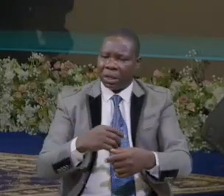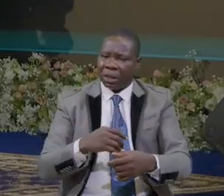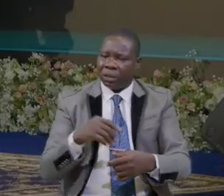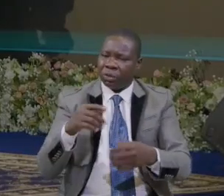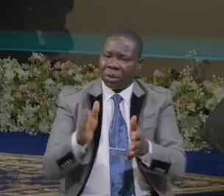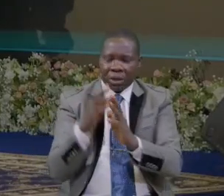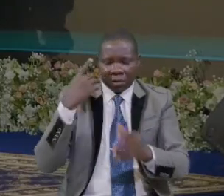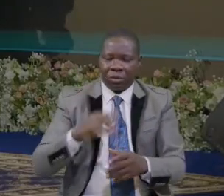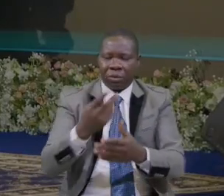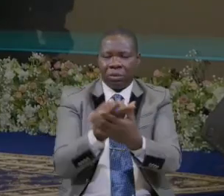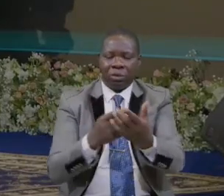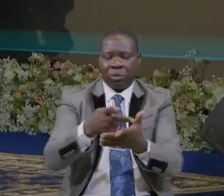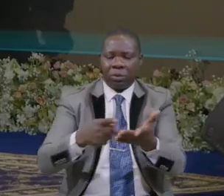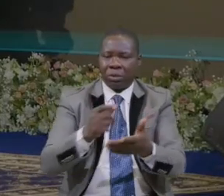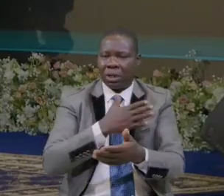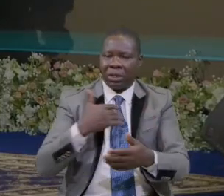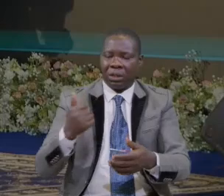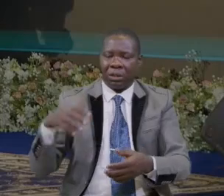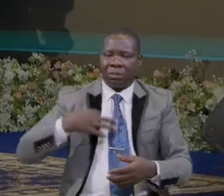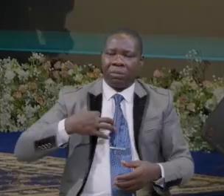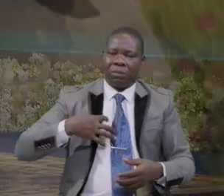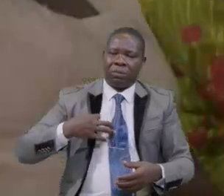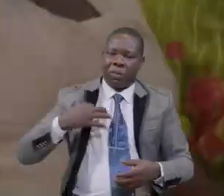so he took it. You will take it.